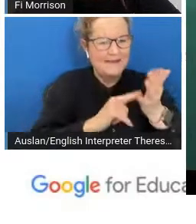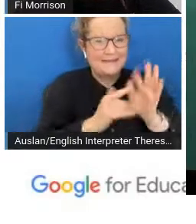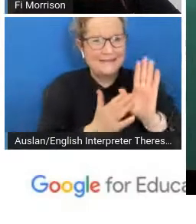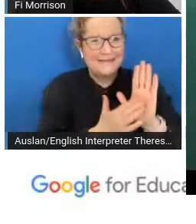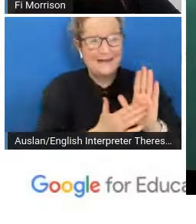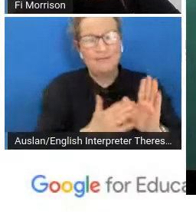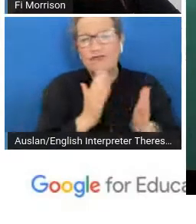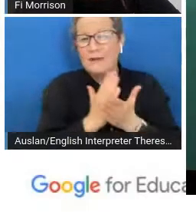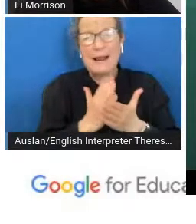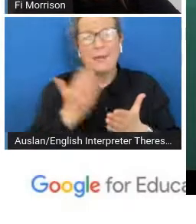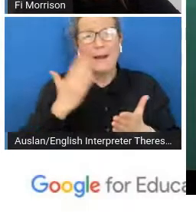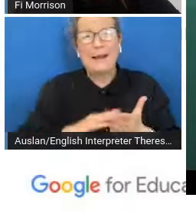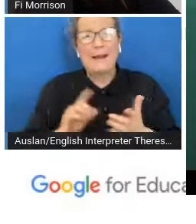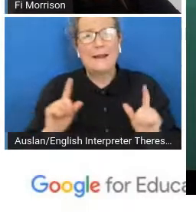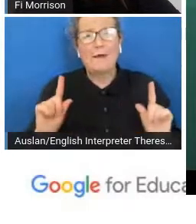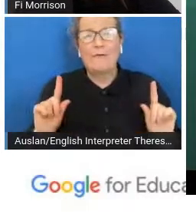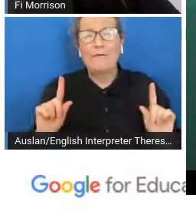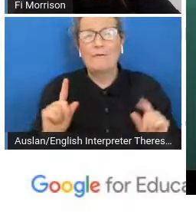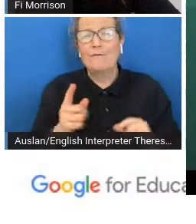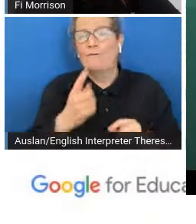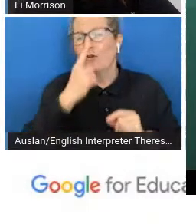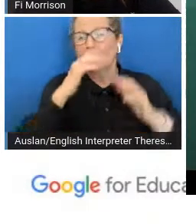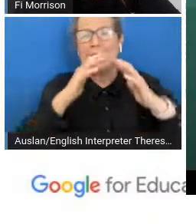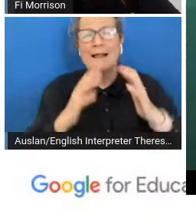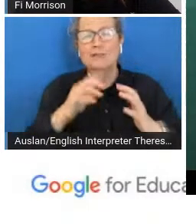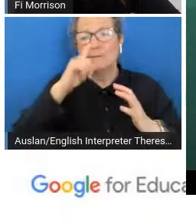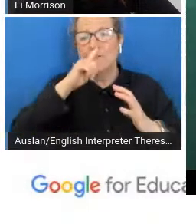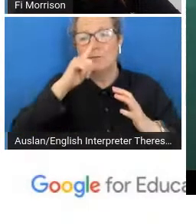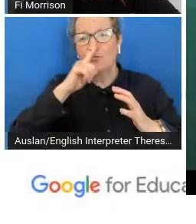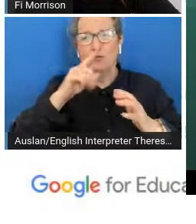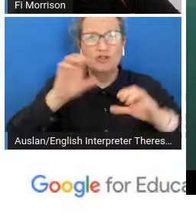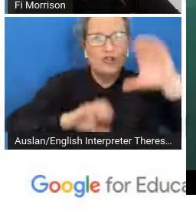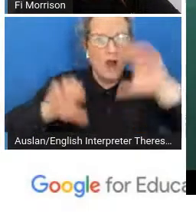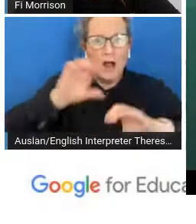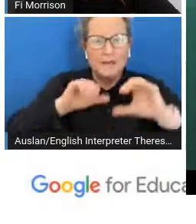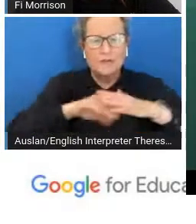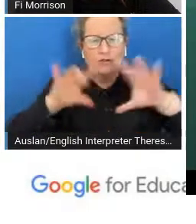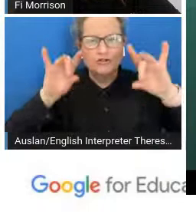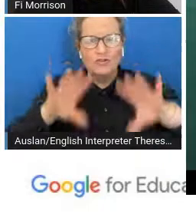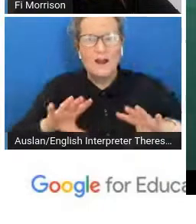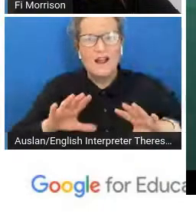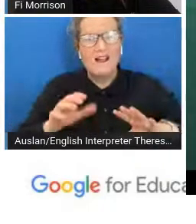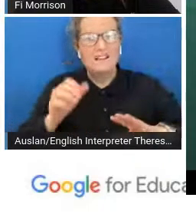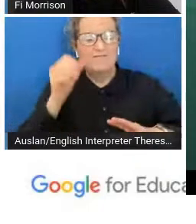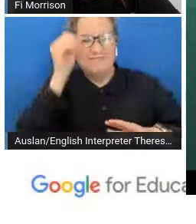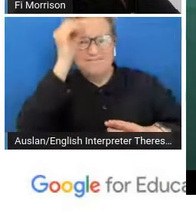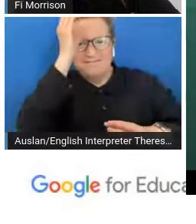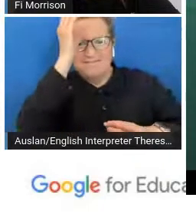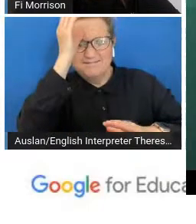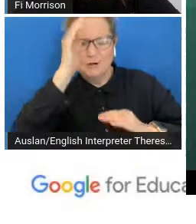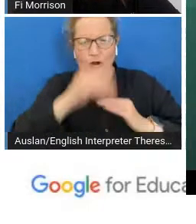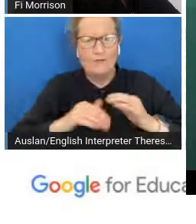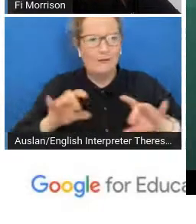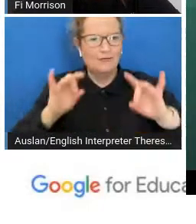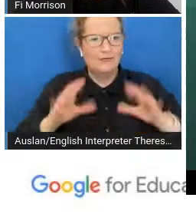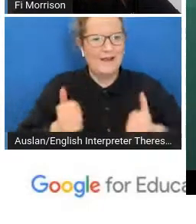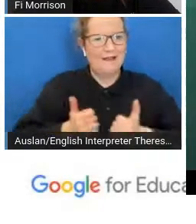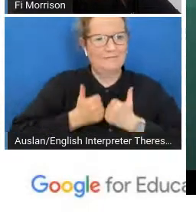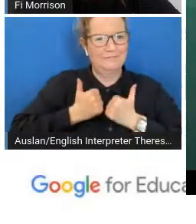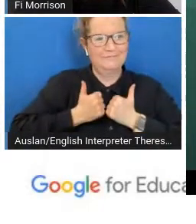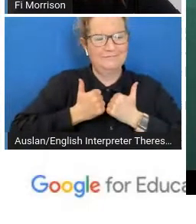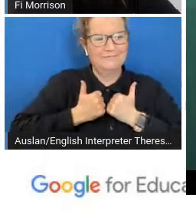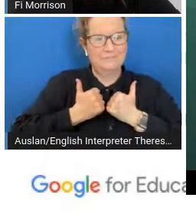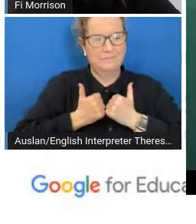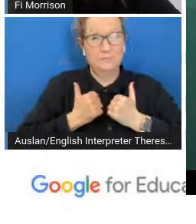Nations scientists in Australia, because we know our country better than anyone. And especially with climate change and things going on